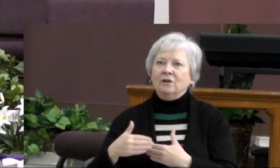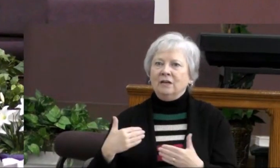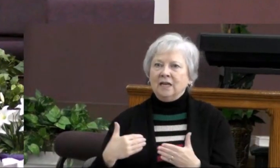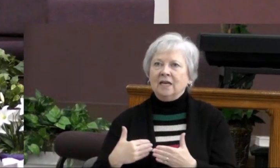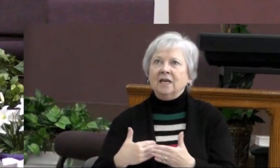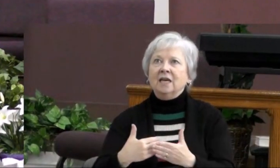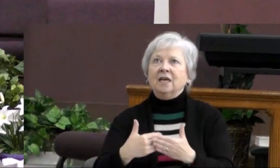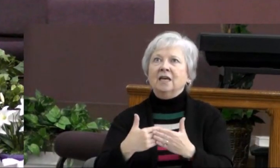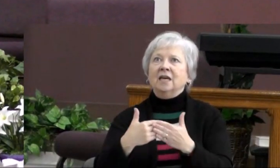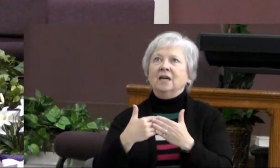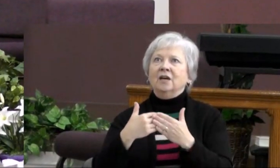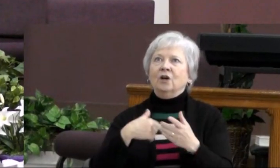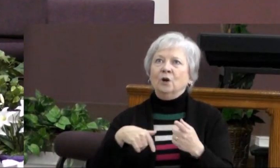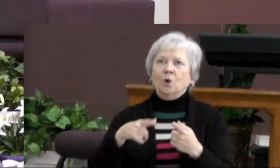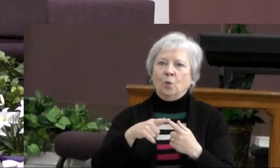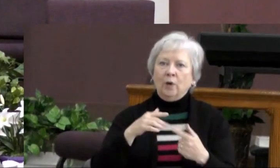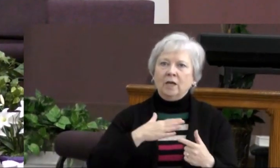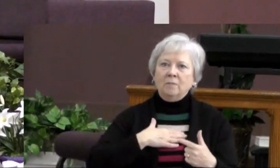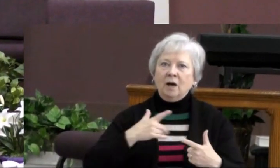linger